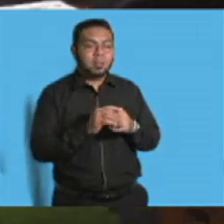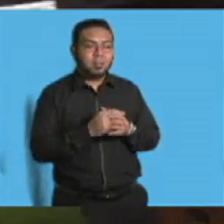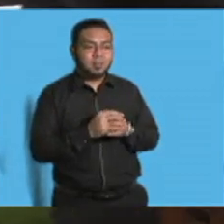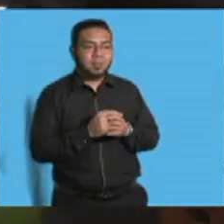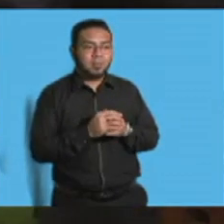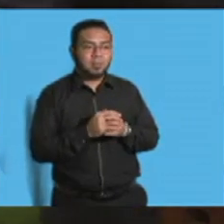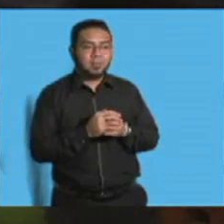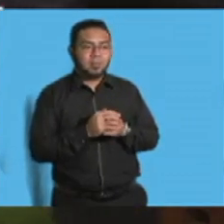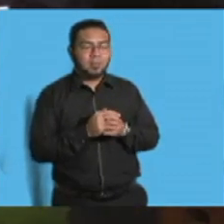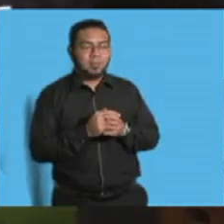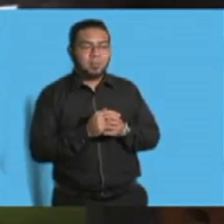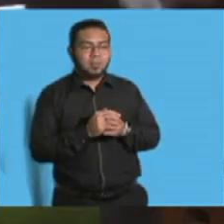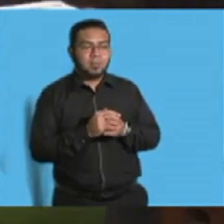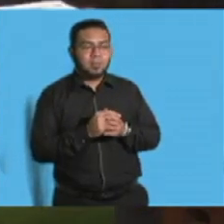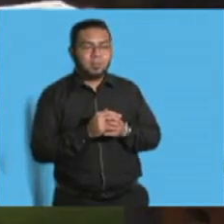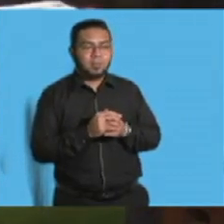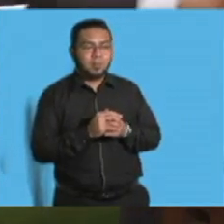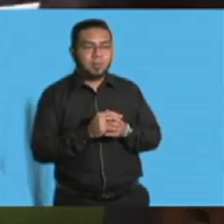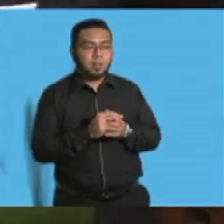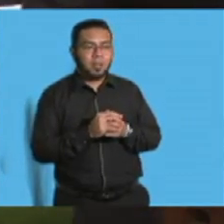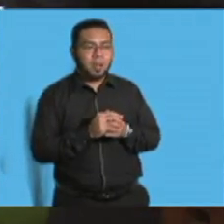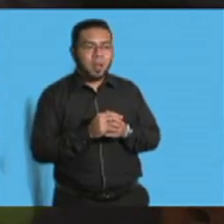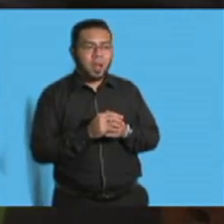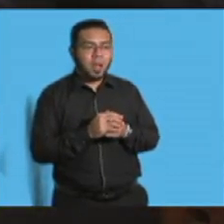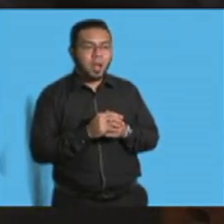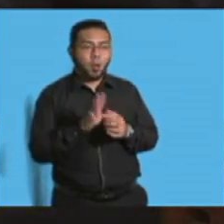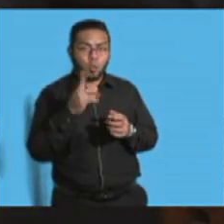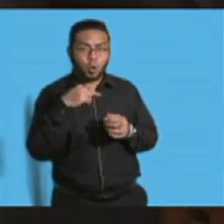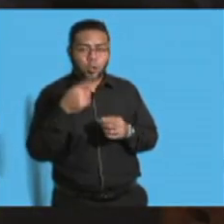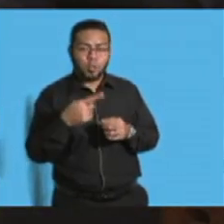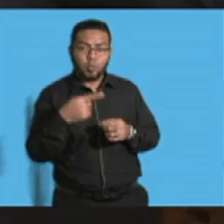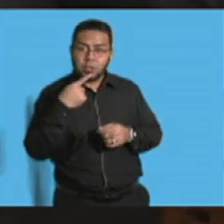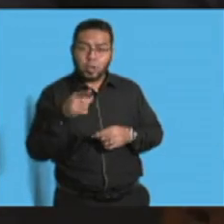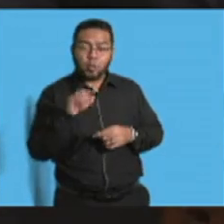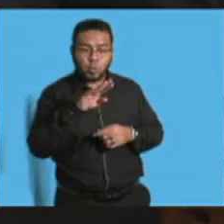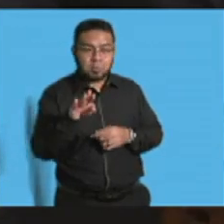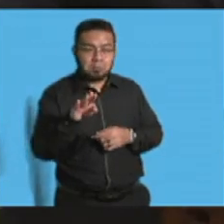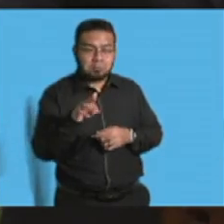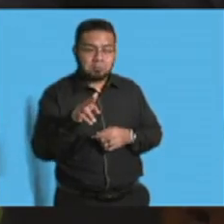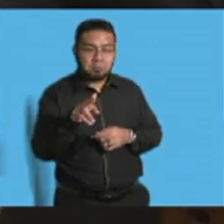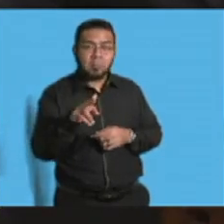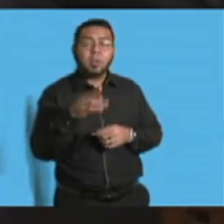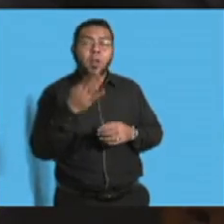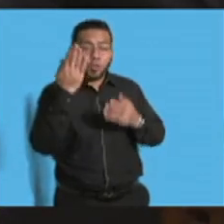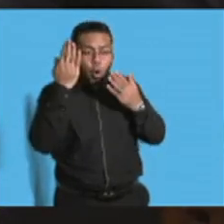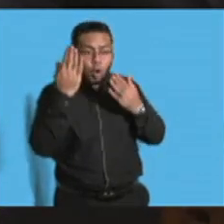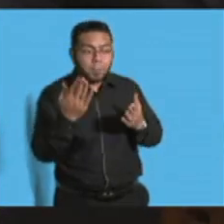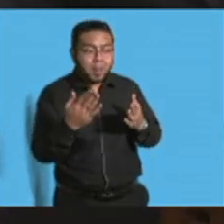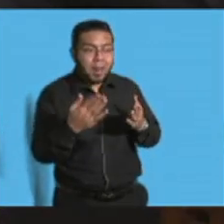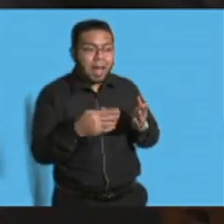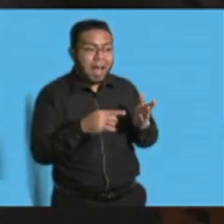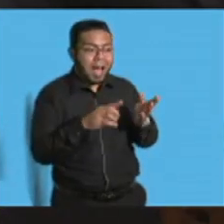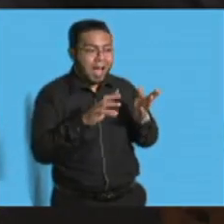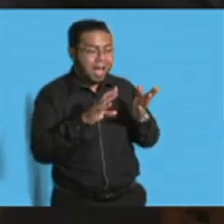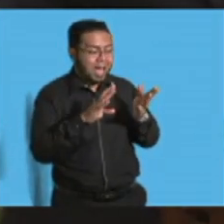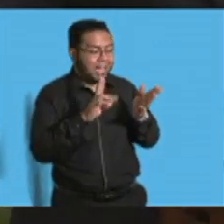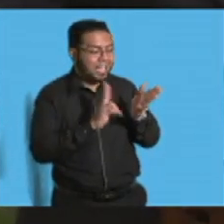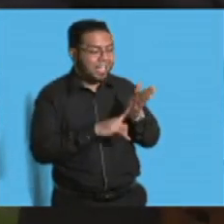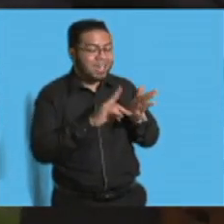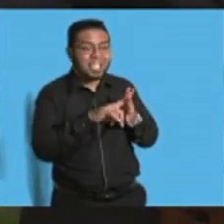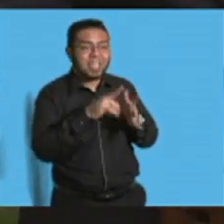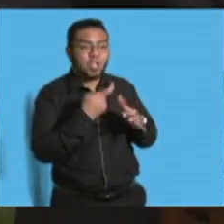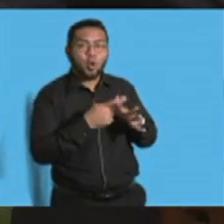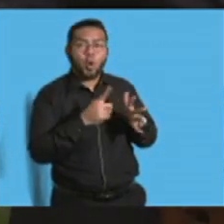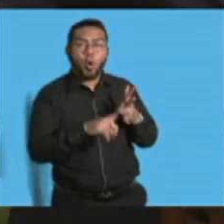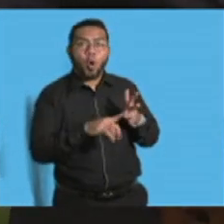floor, I continuously said it to him. Madam Speaker, Honourable Nico Nawaikula had a Facebook